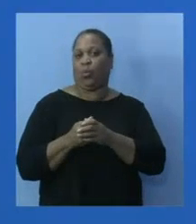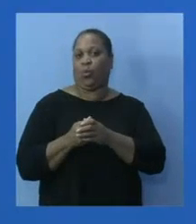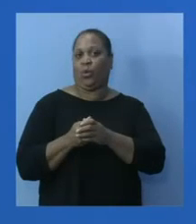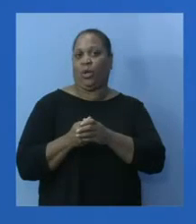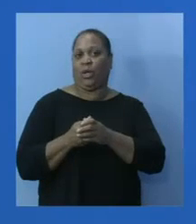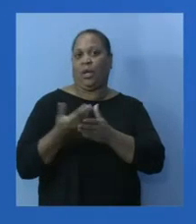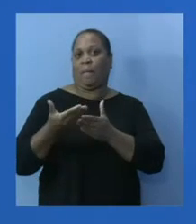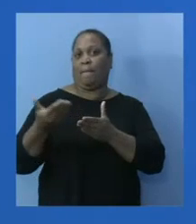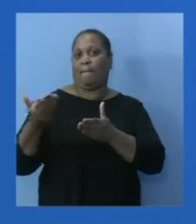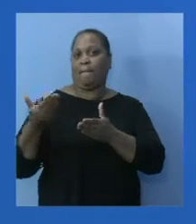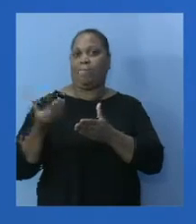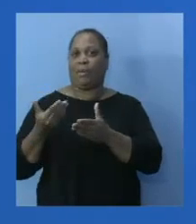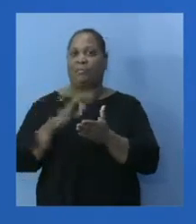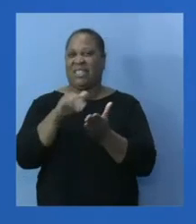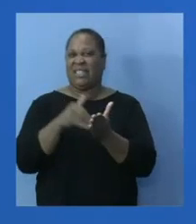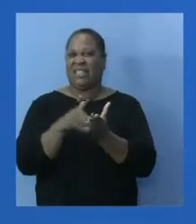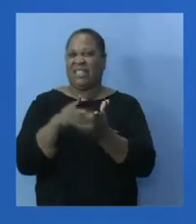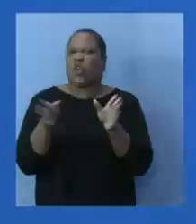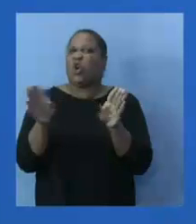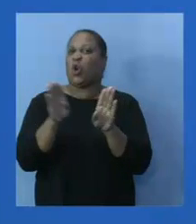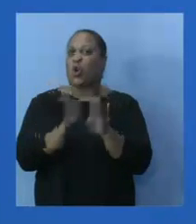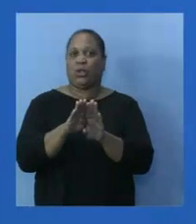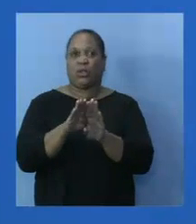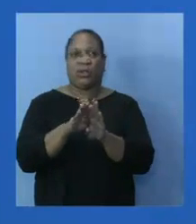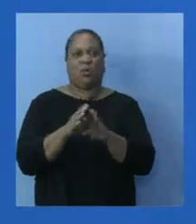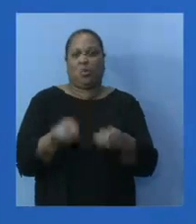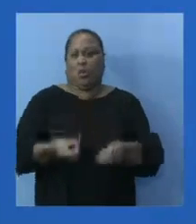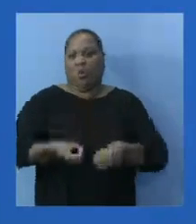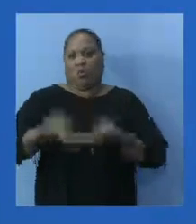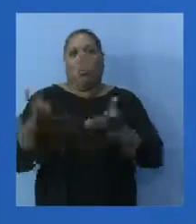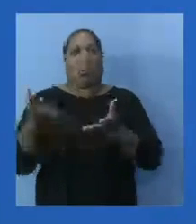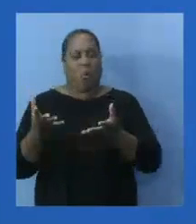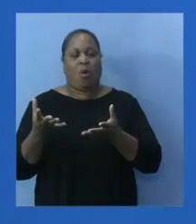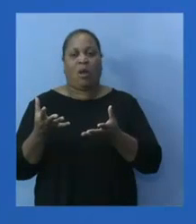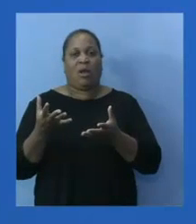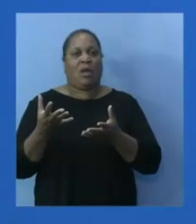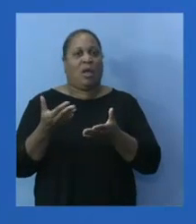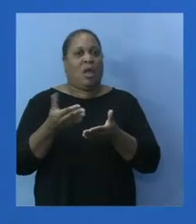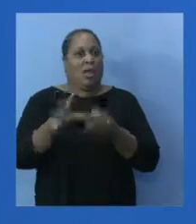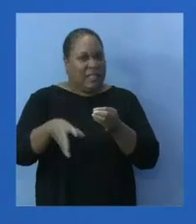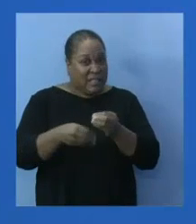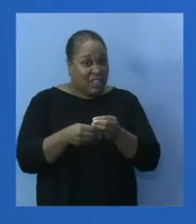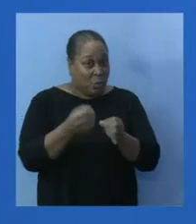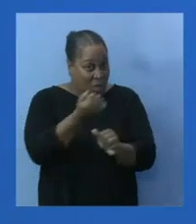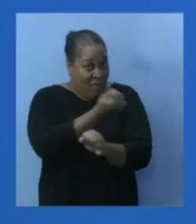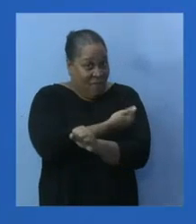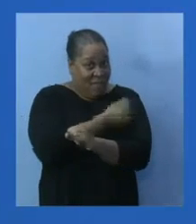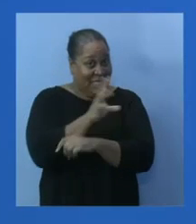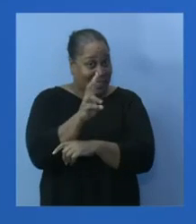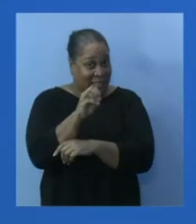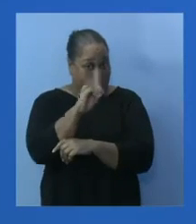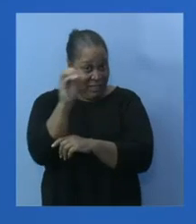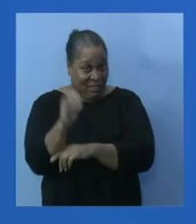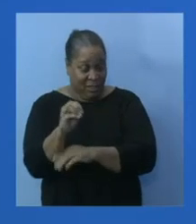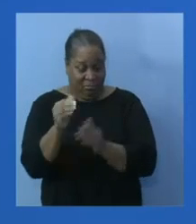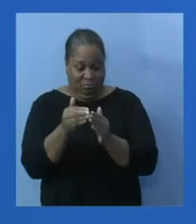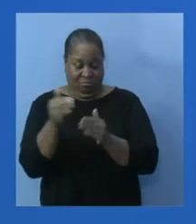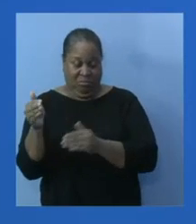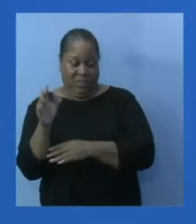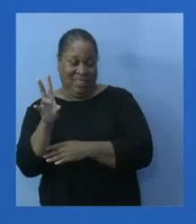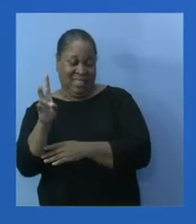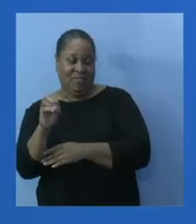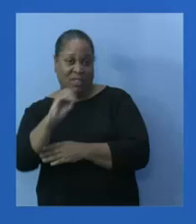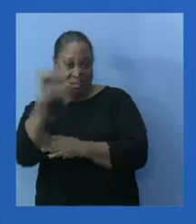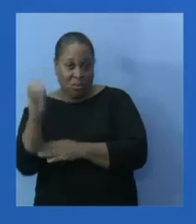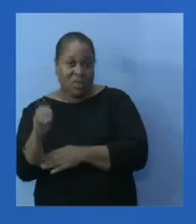to the center closing, so that we are not wasting. Because in addition to us wanting to vaccinate 60%, 60 to 70% of our